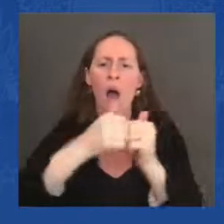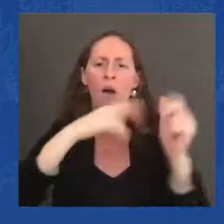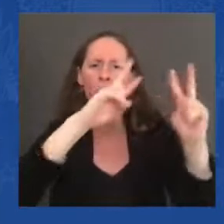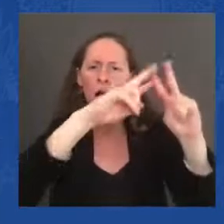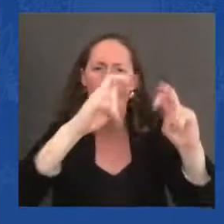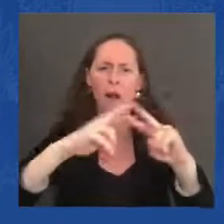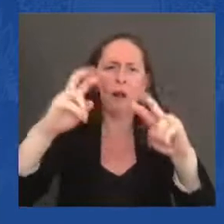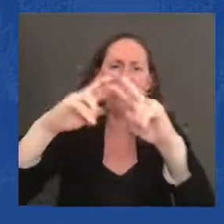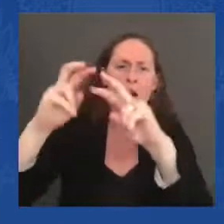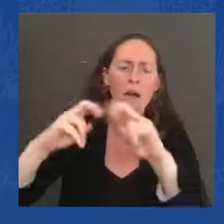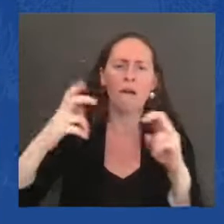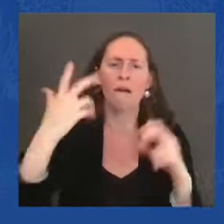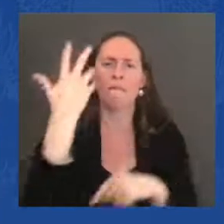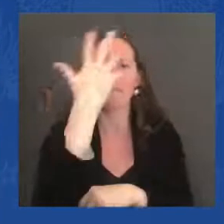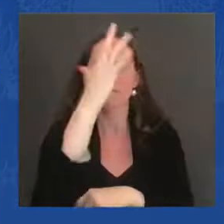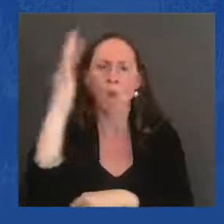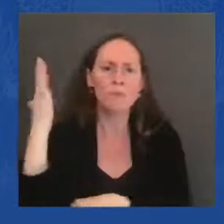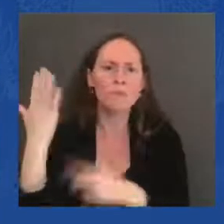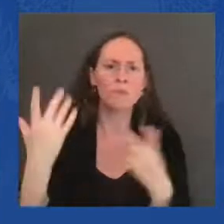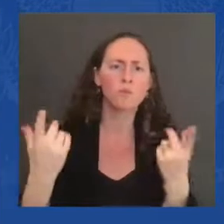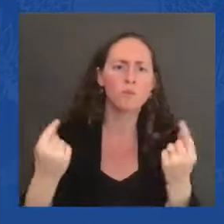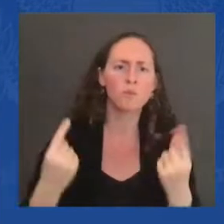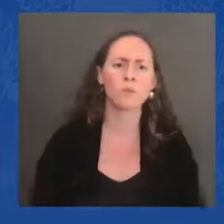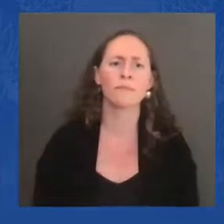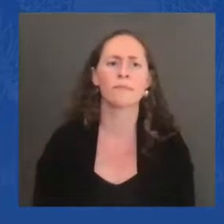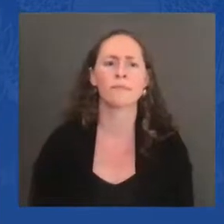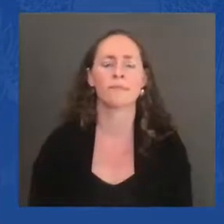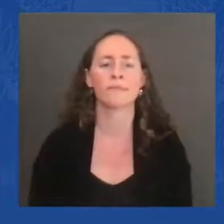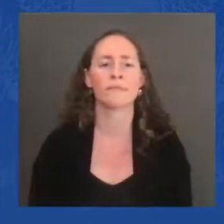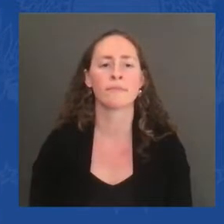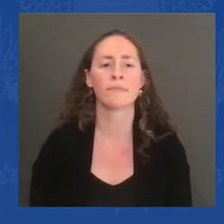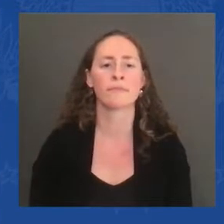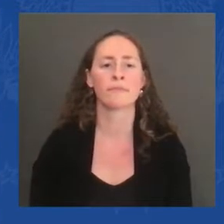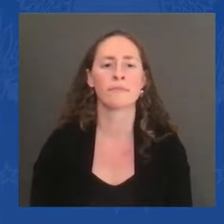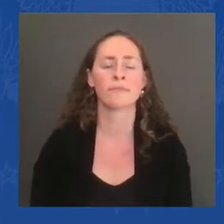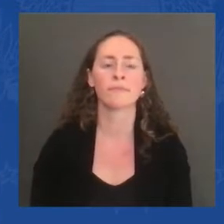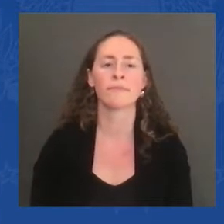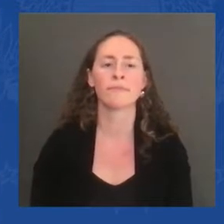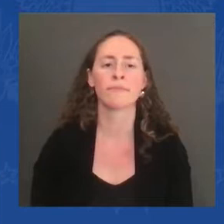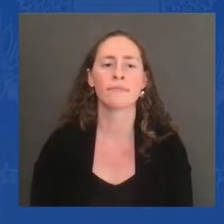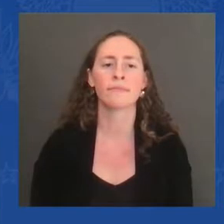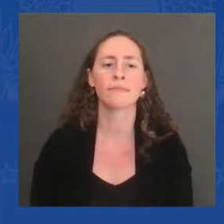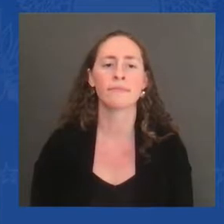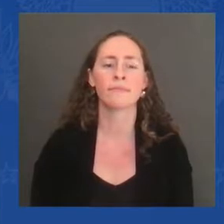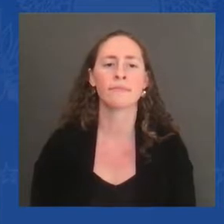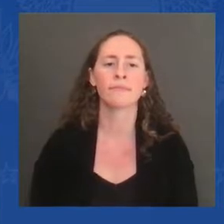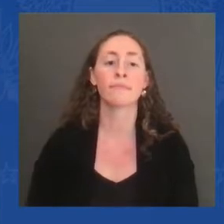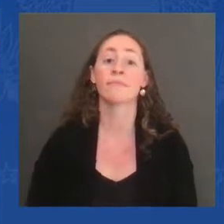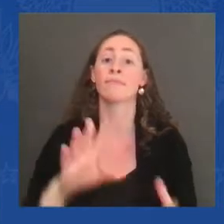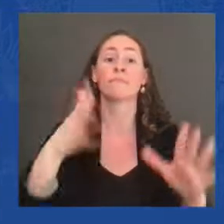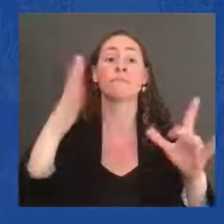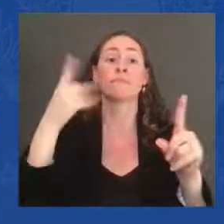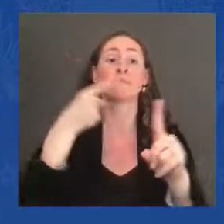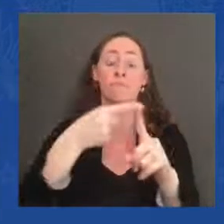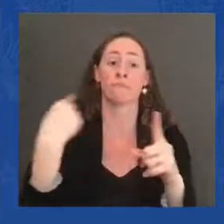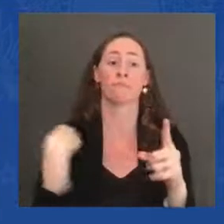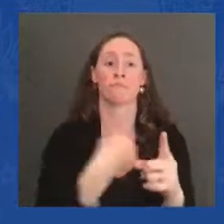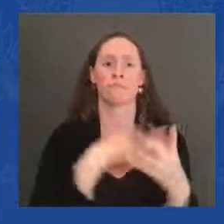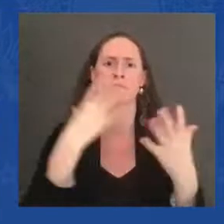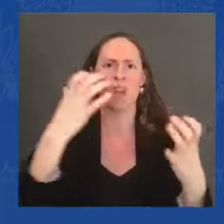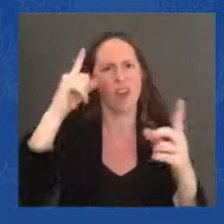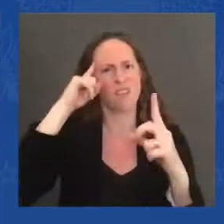provides assistance directly to the communities that we have out there. And as you know, wildfires are impacting